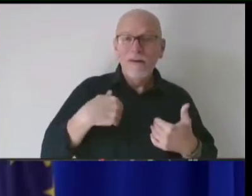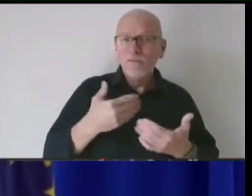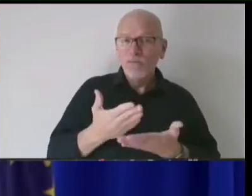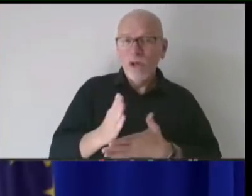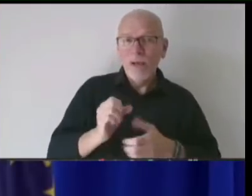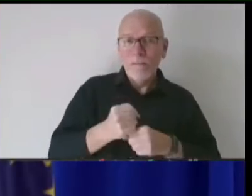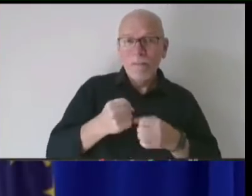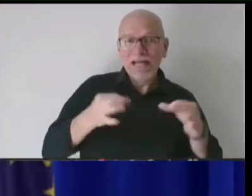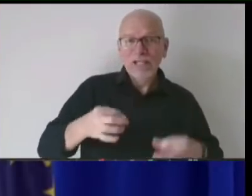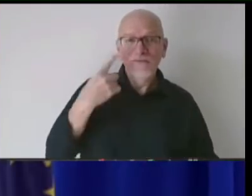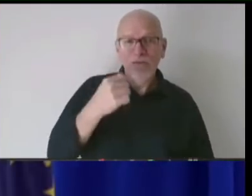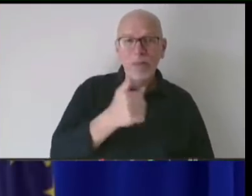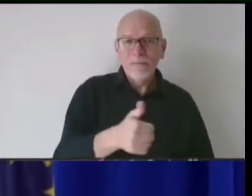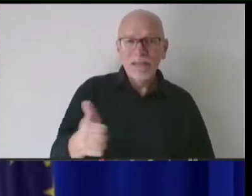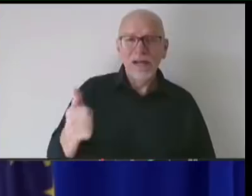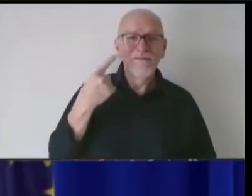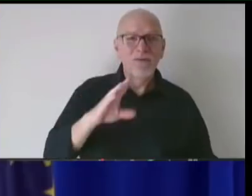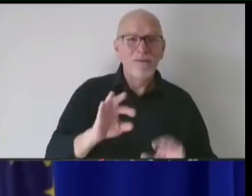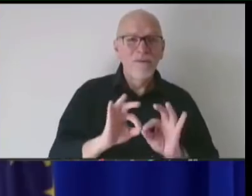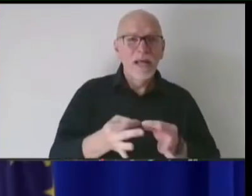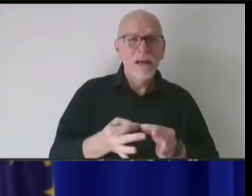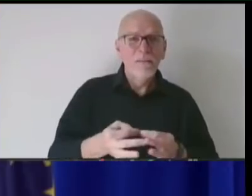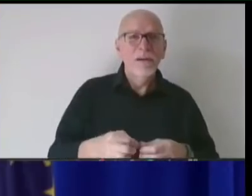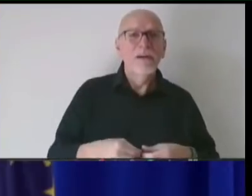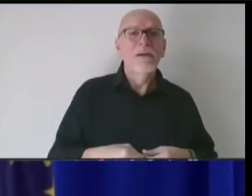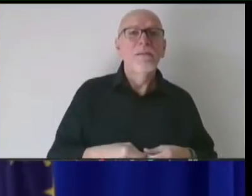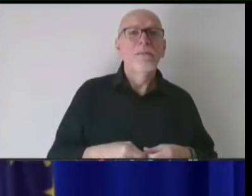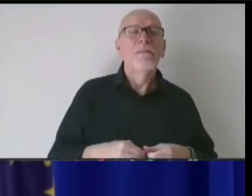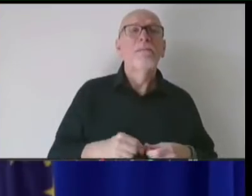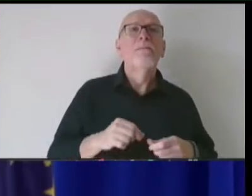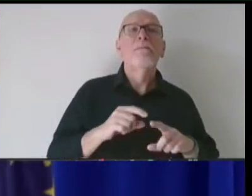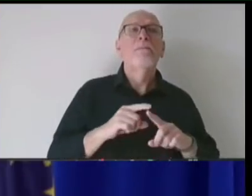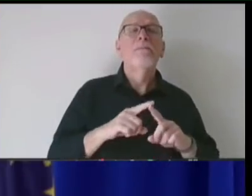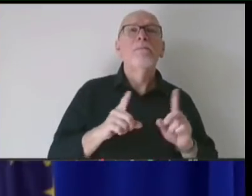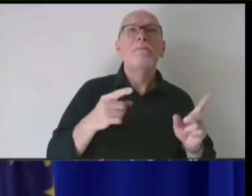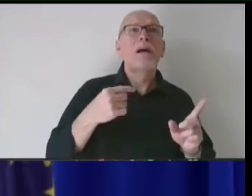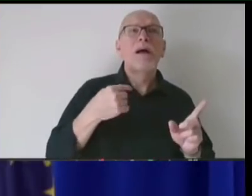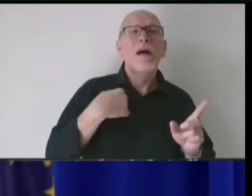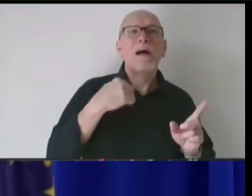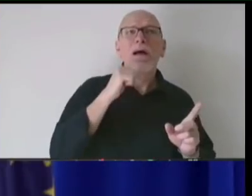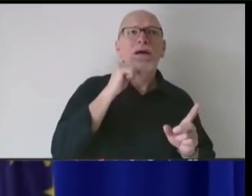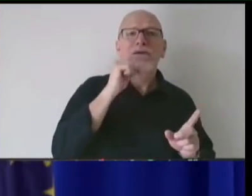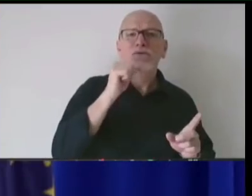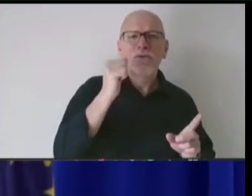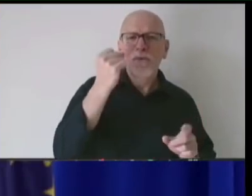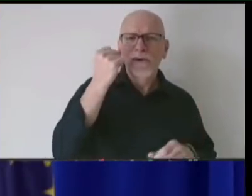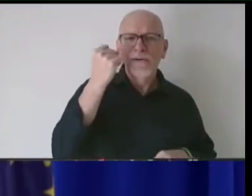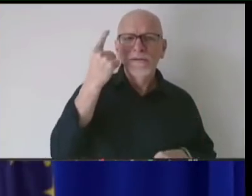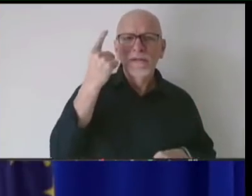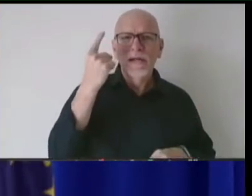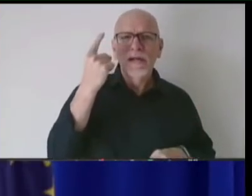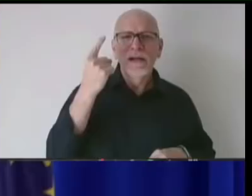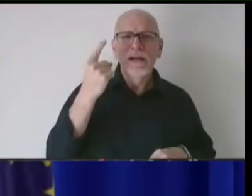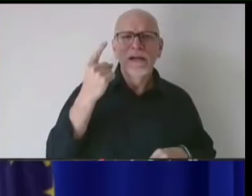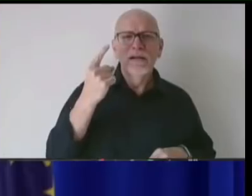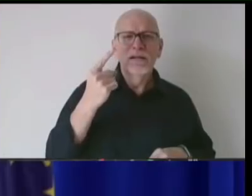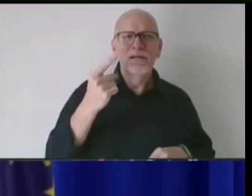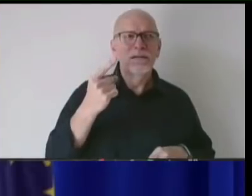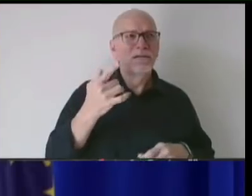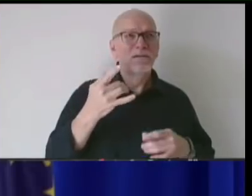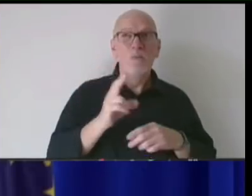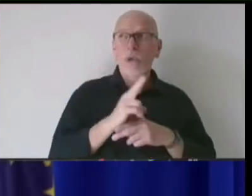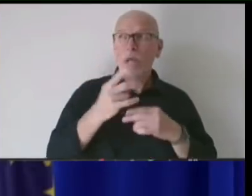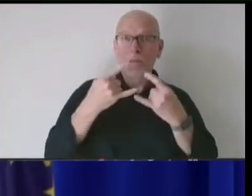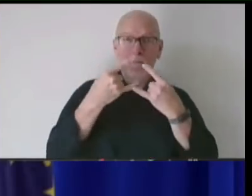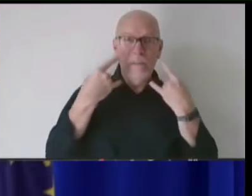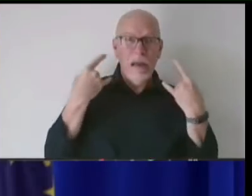decision for themselves and for their family. I do not understand how wearing a mask is so